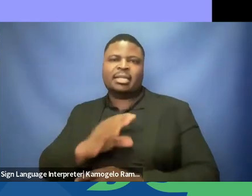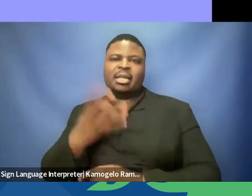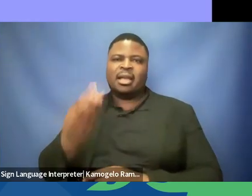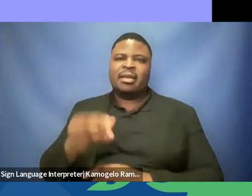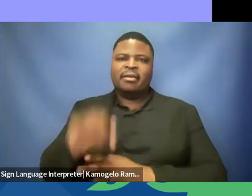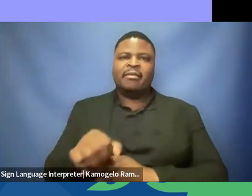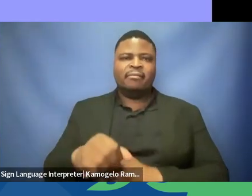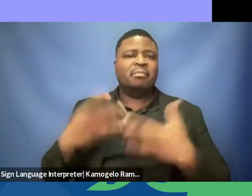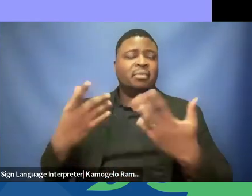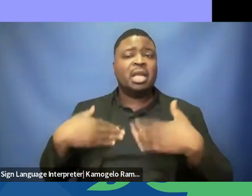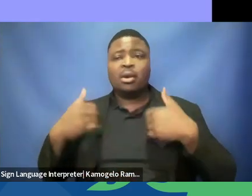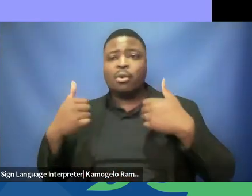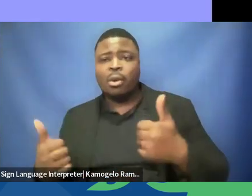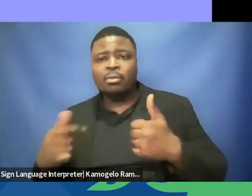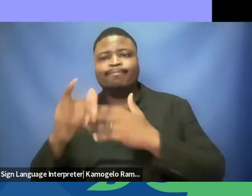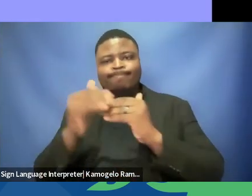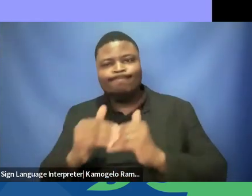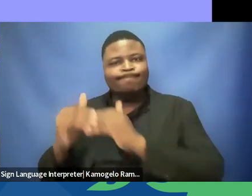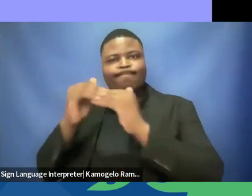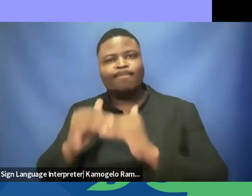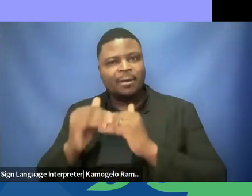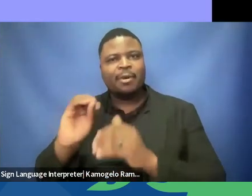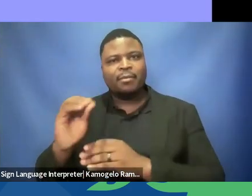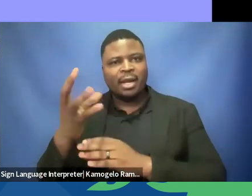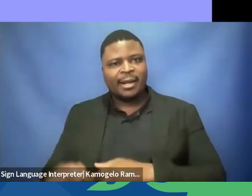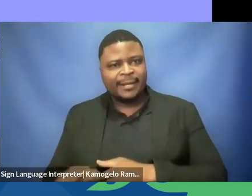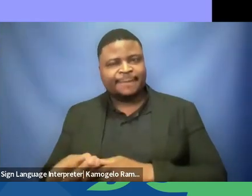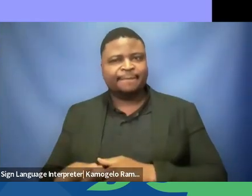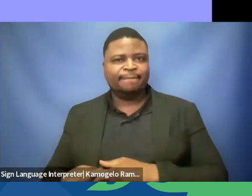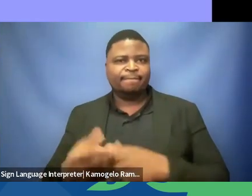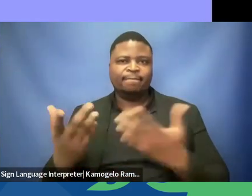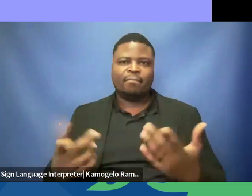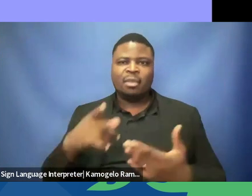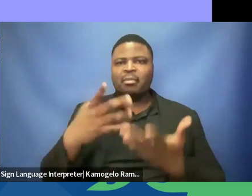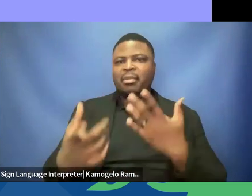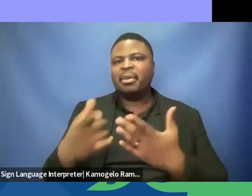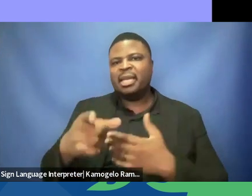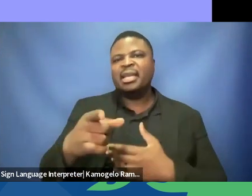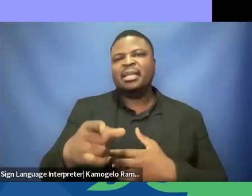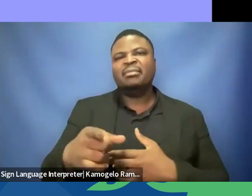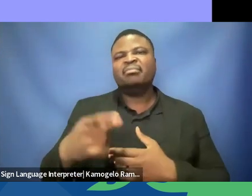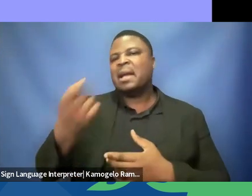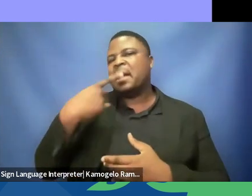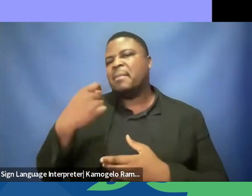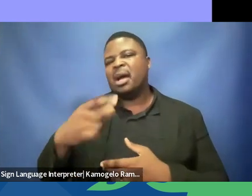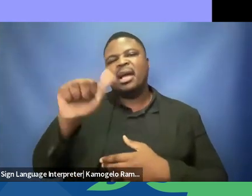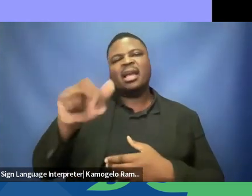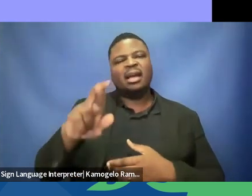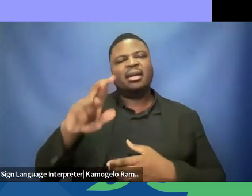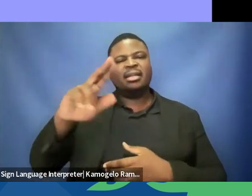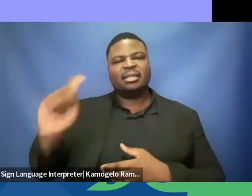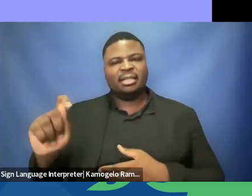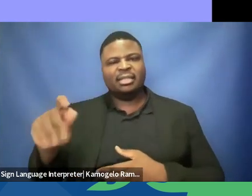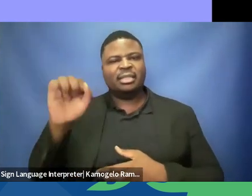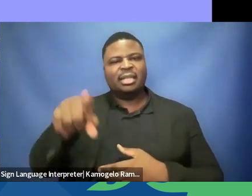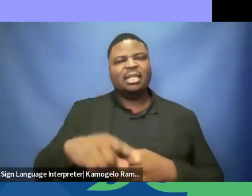well, they're being taken care of. And as they take their ARTs, we also had reduced number of GBV cases because